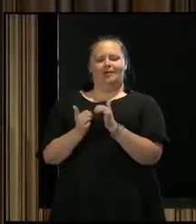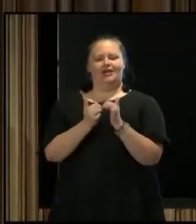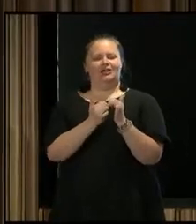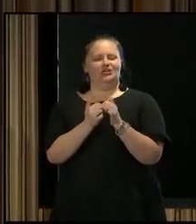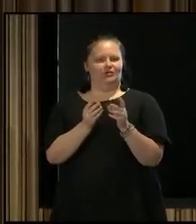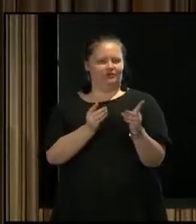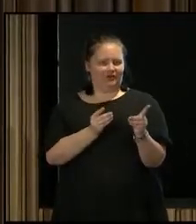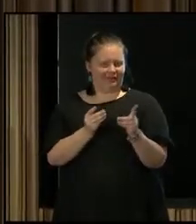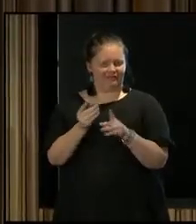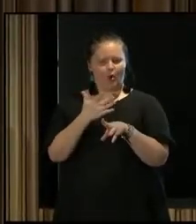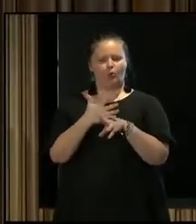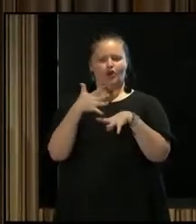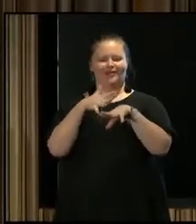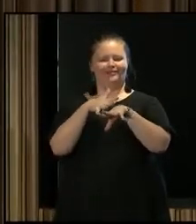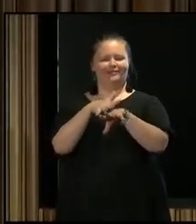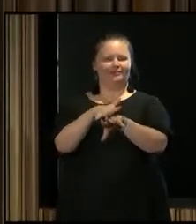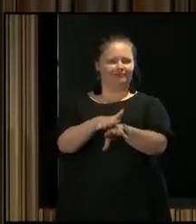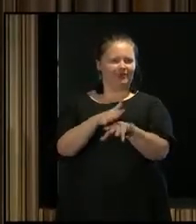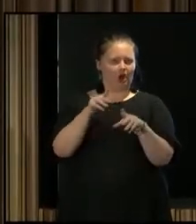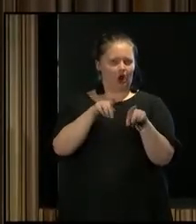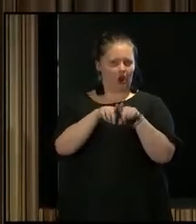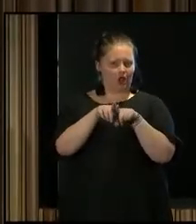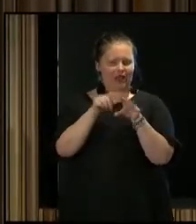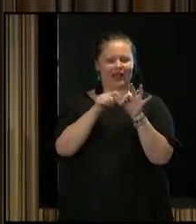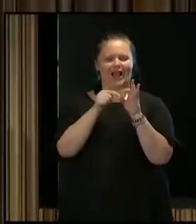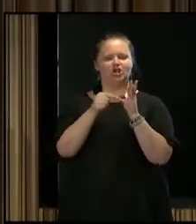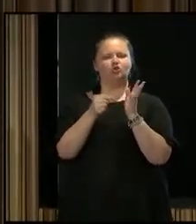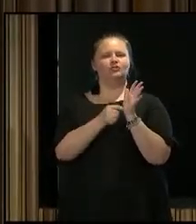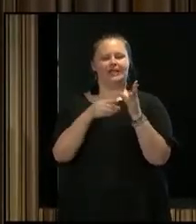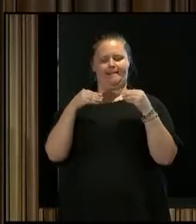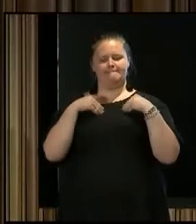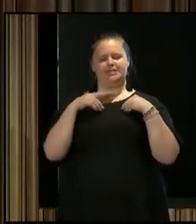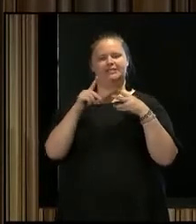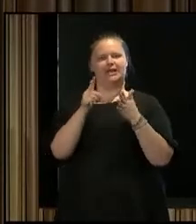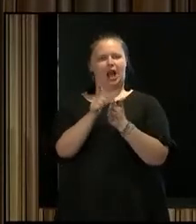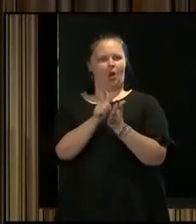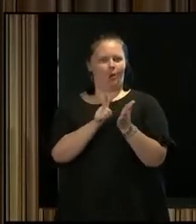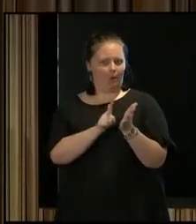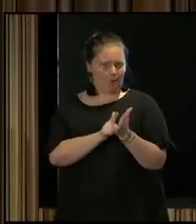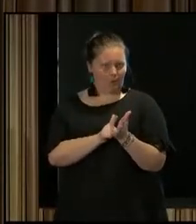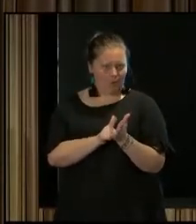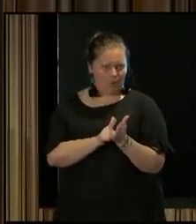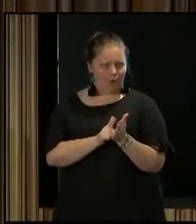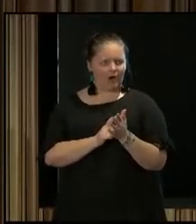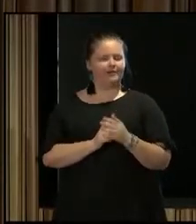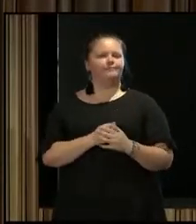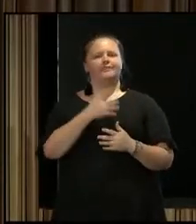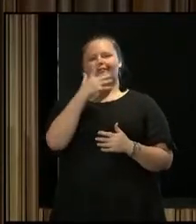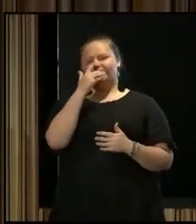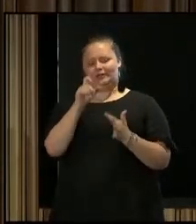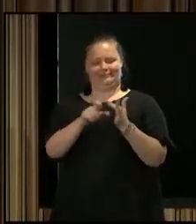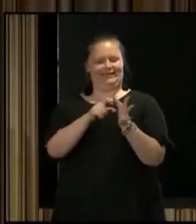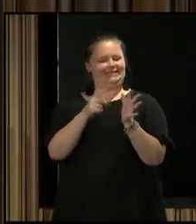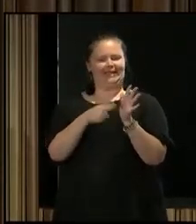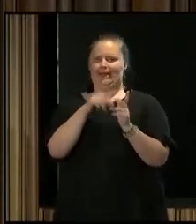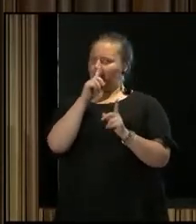Work Integrated Learning in the QUT Faculty of Business and Law. The Executive Dean, Professor Amanda Goodmanson, was unable to join